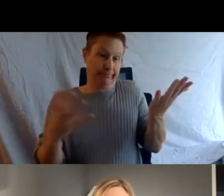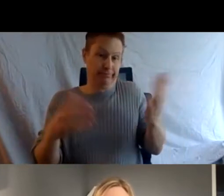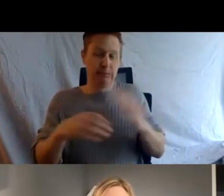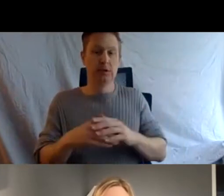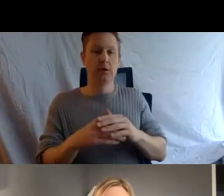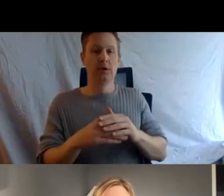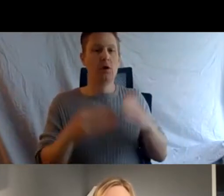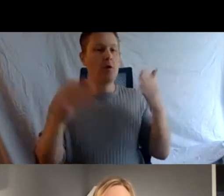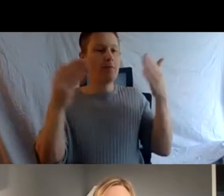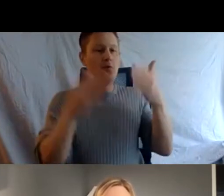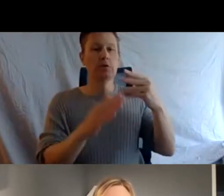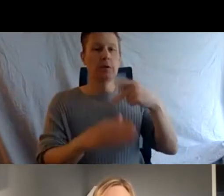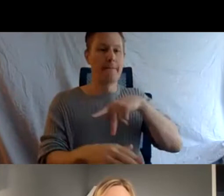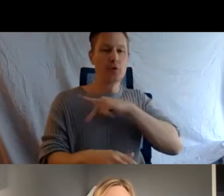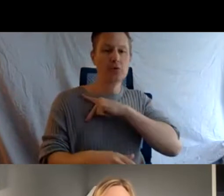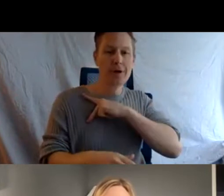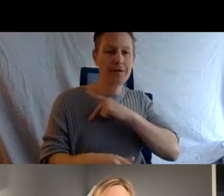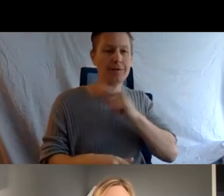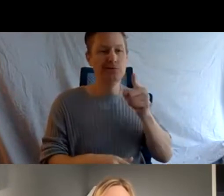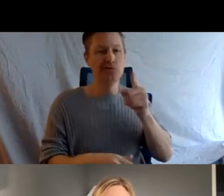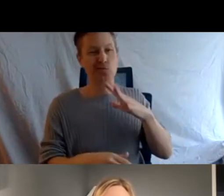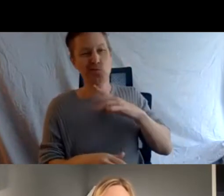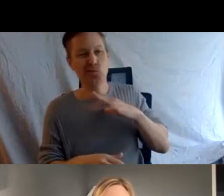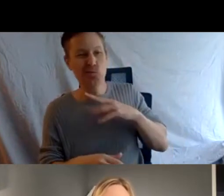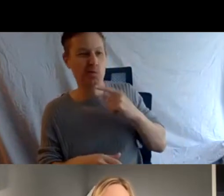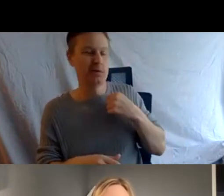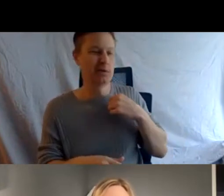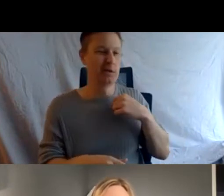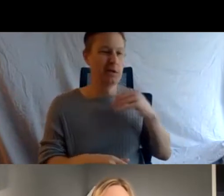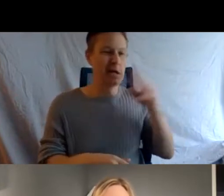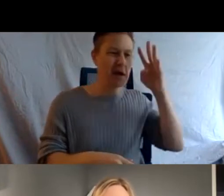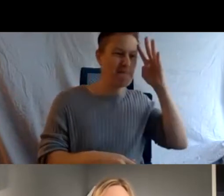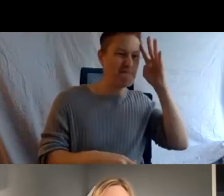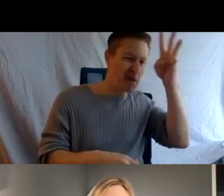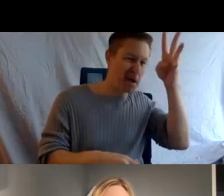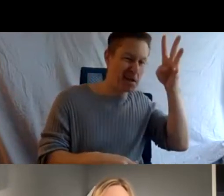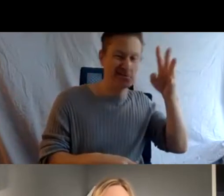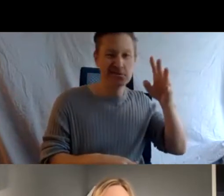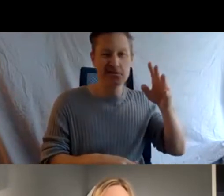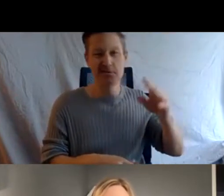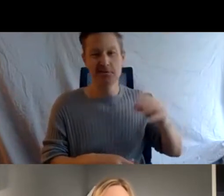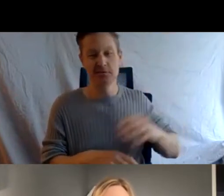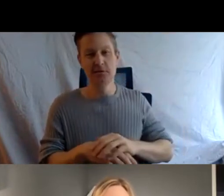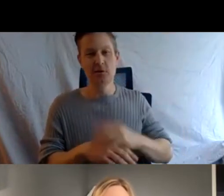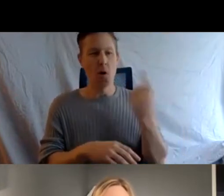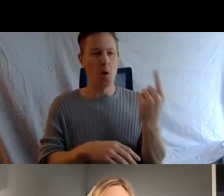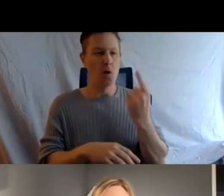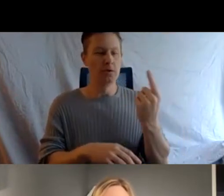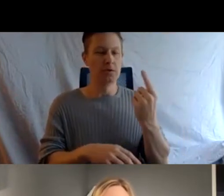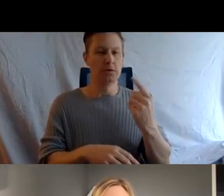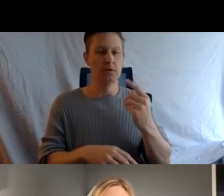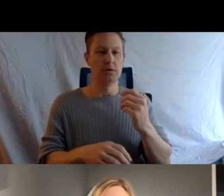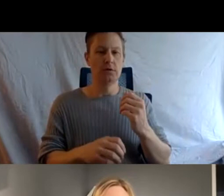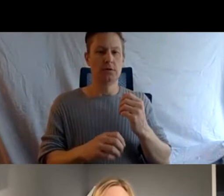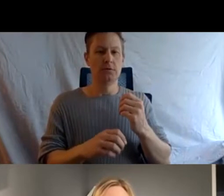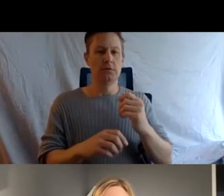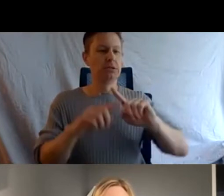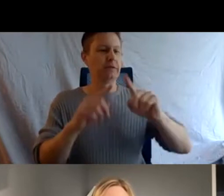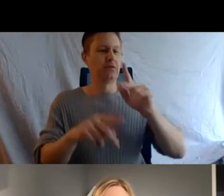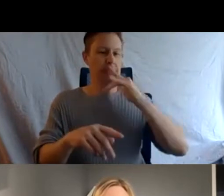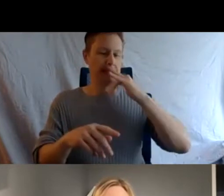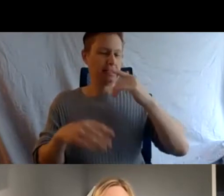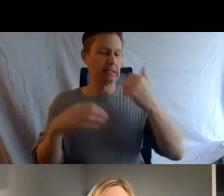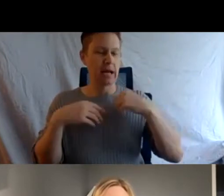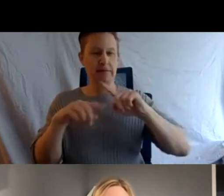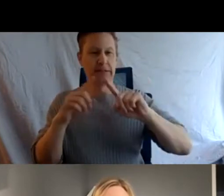personality that he's always cool and he loves inventing things, and you know, so all the kids have their little quirks. Like one of the girls